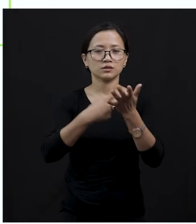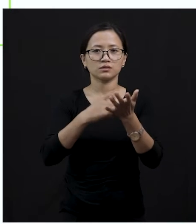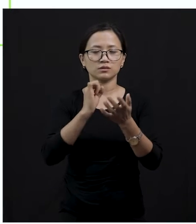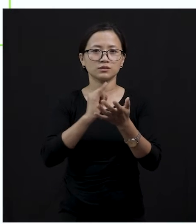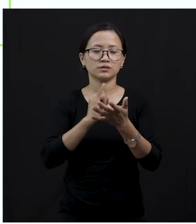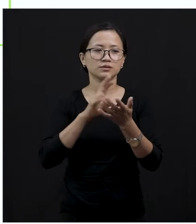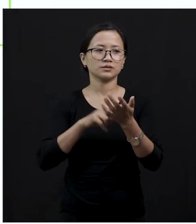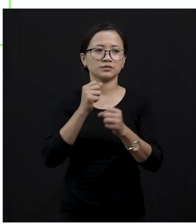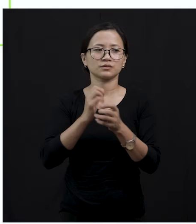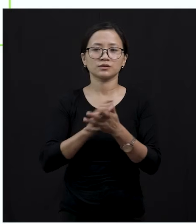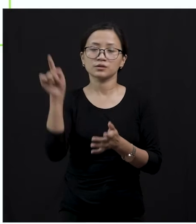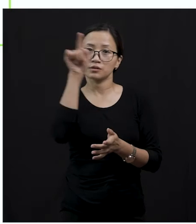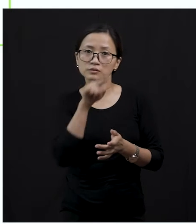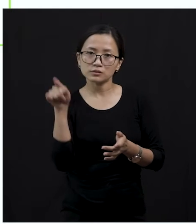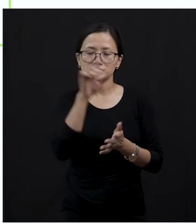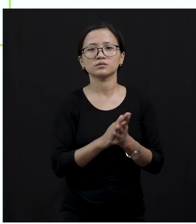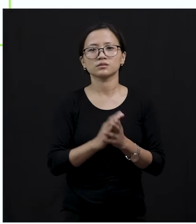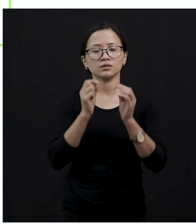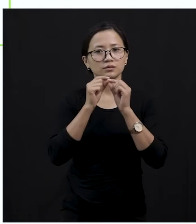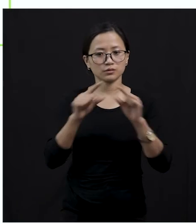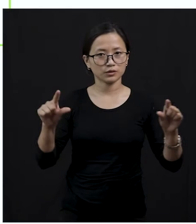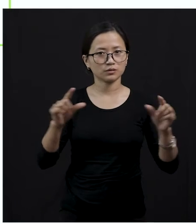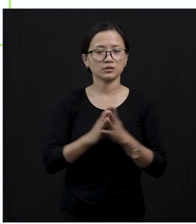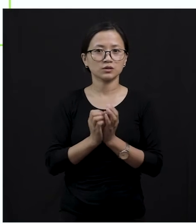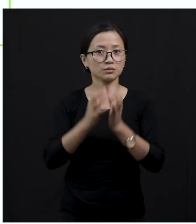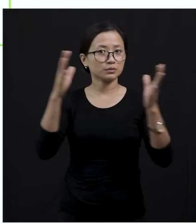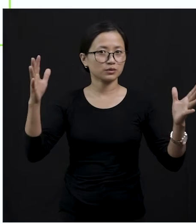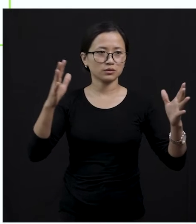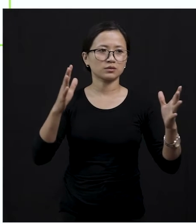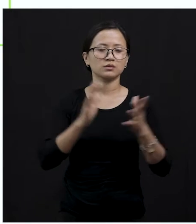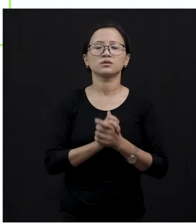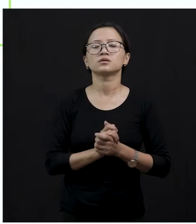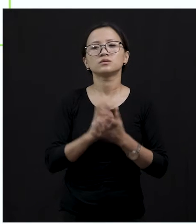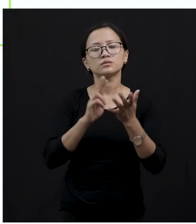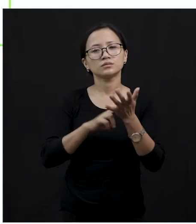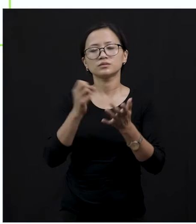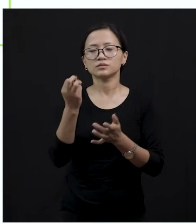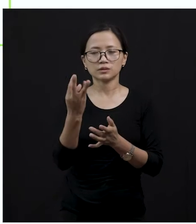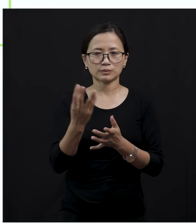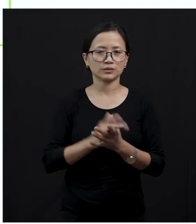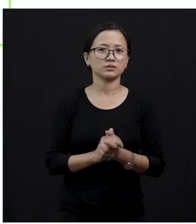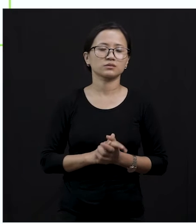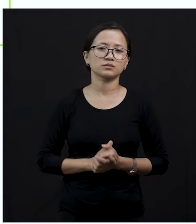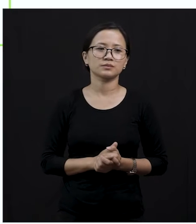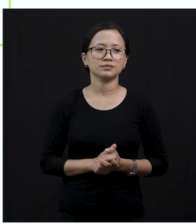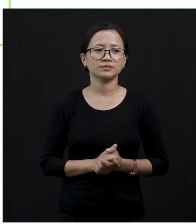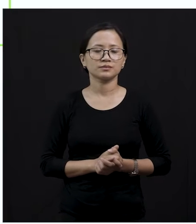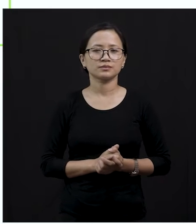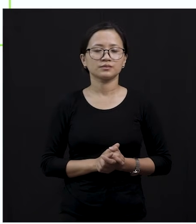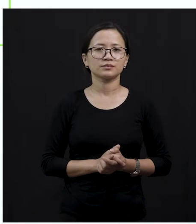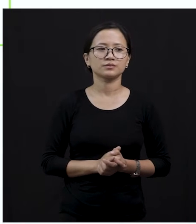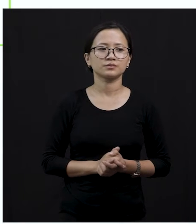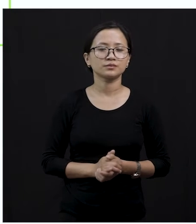the greater number. Ring the greater number means put a circle over the greater number.